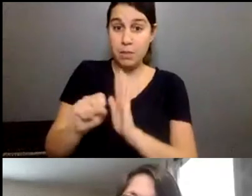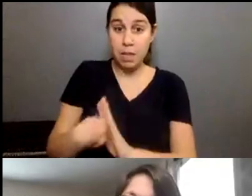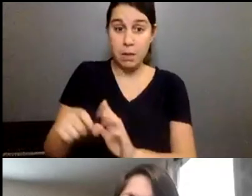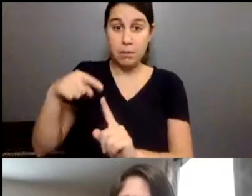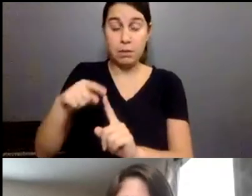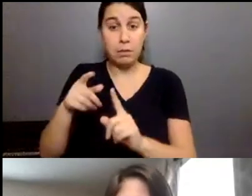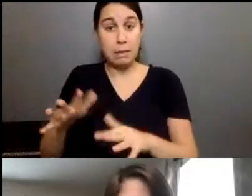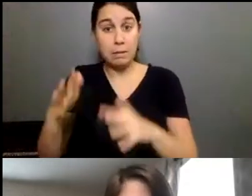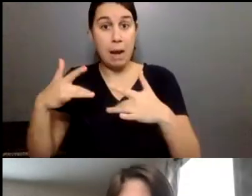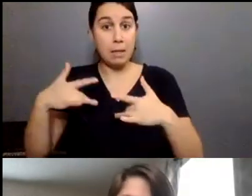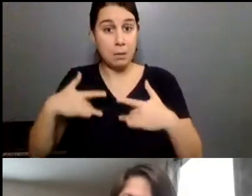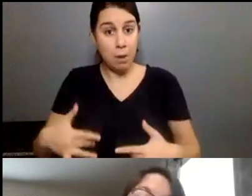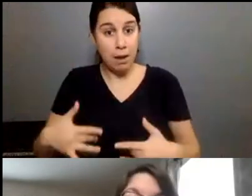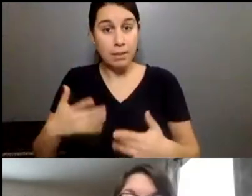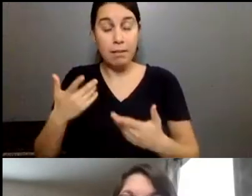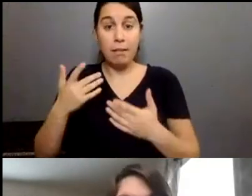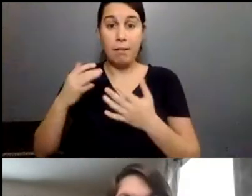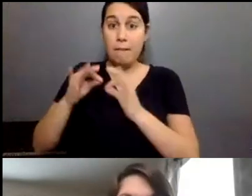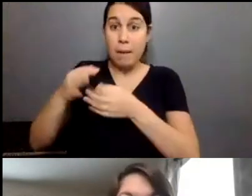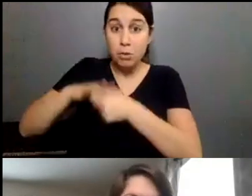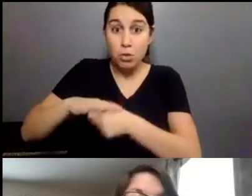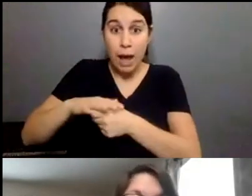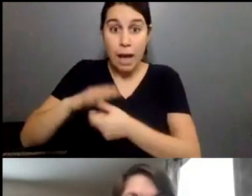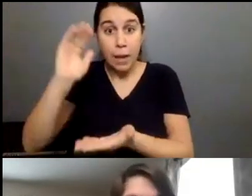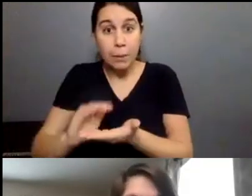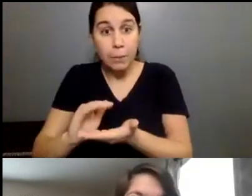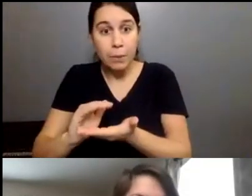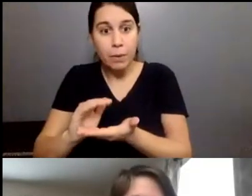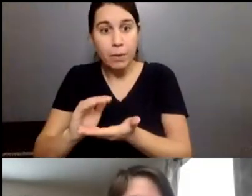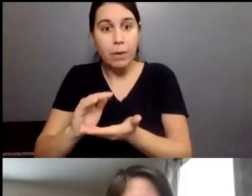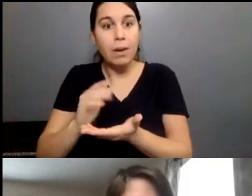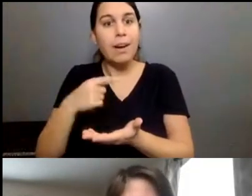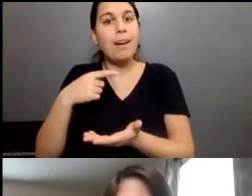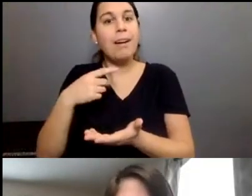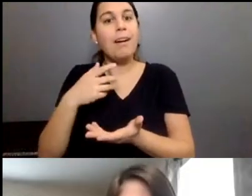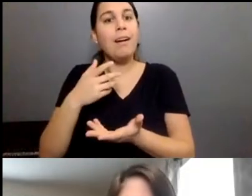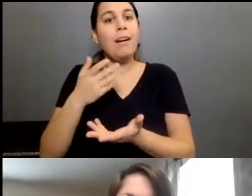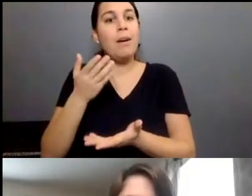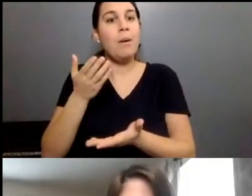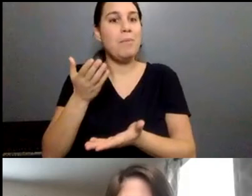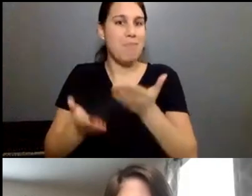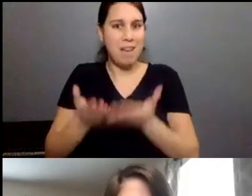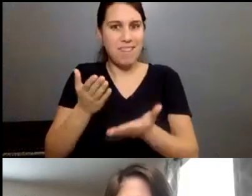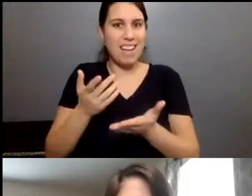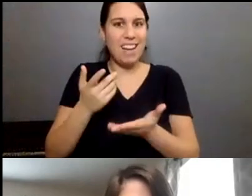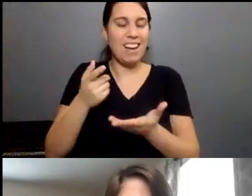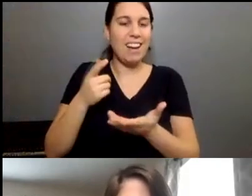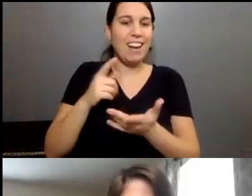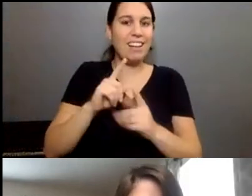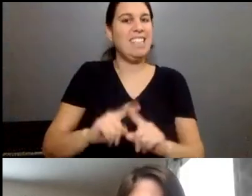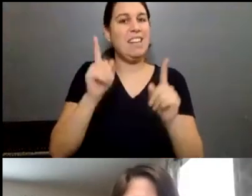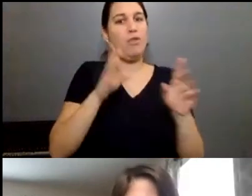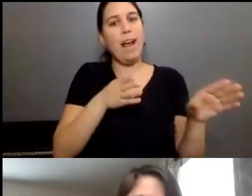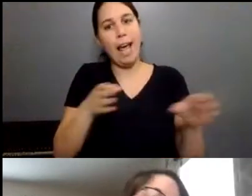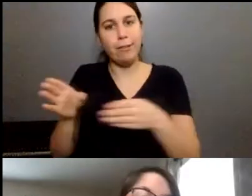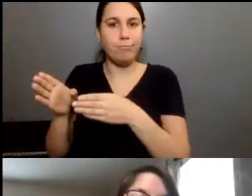anxiety, family stressors then may become kind of the primary concern after that, and we move and